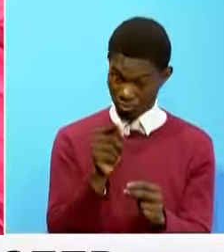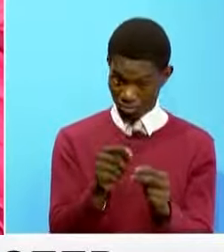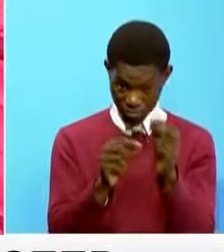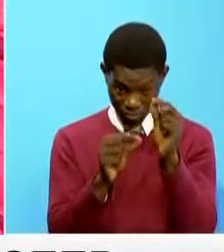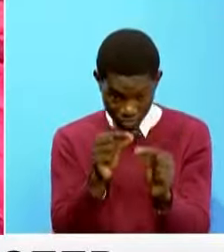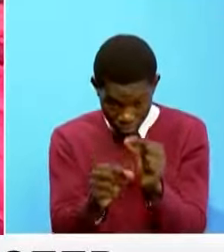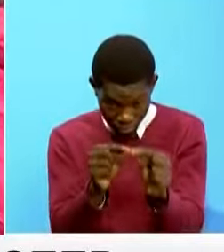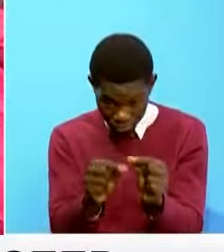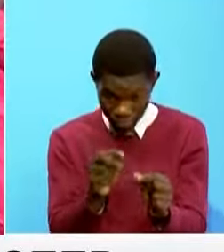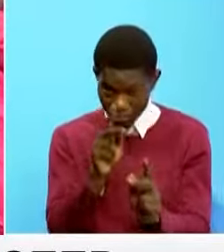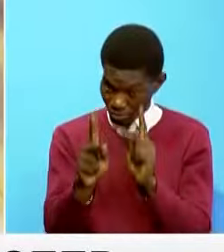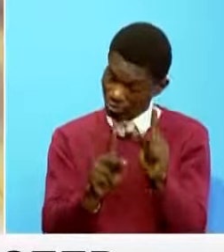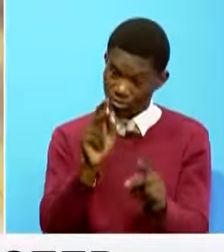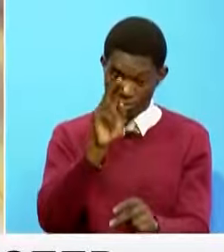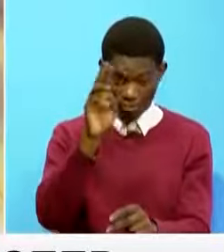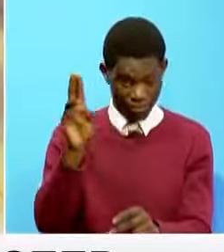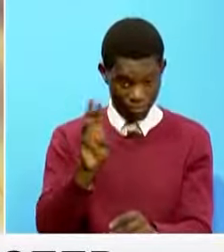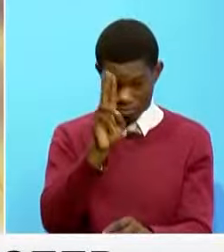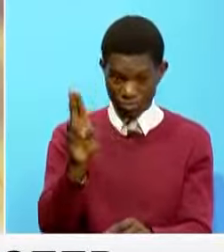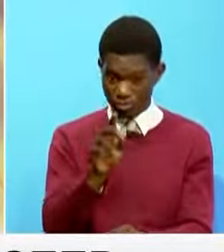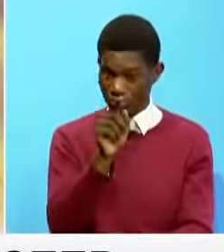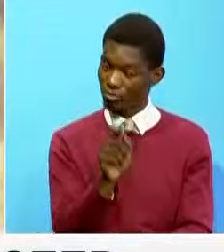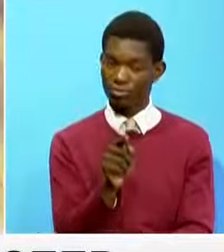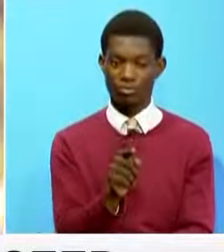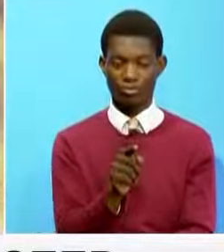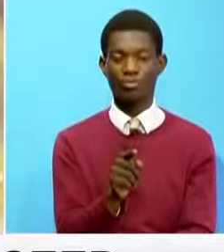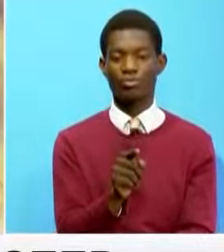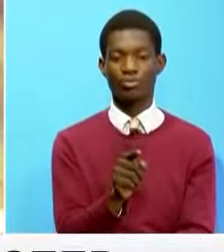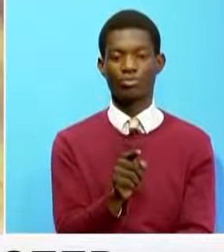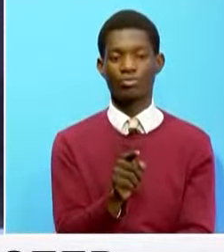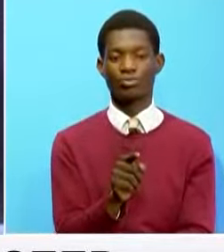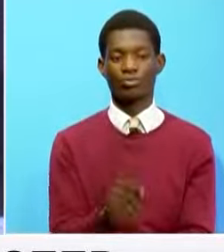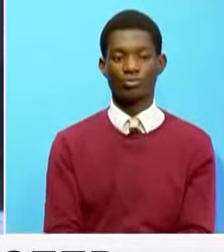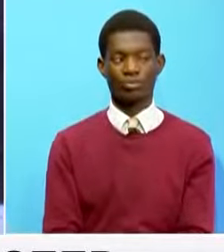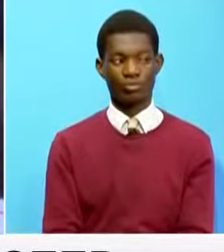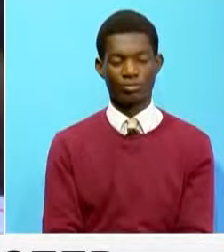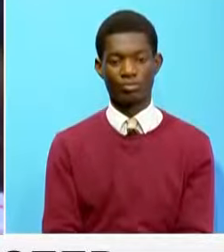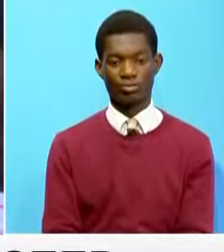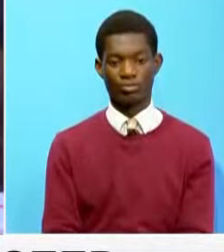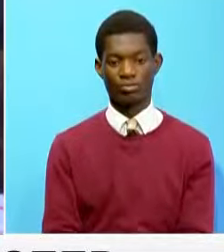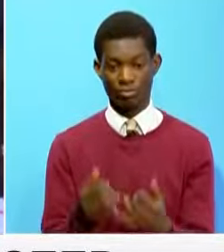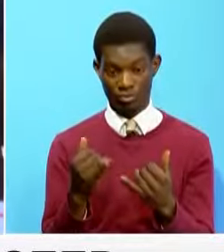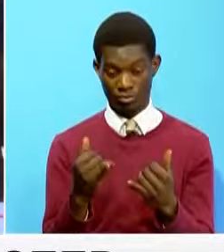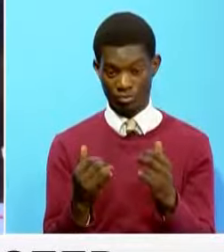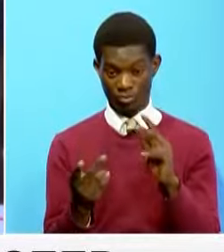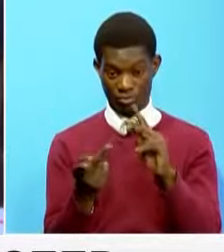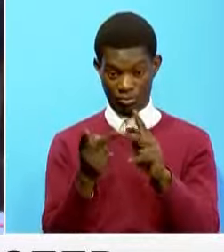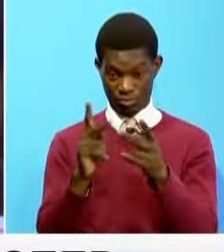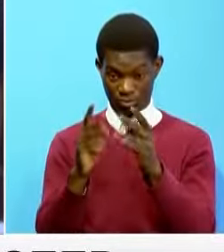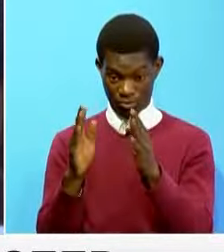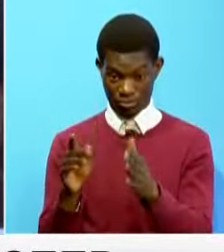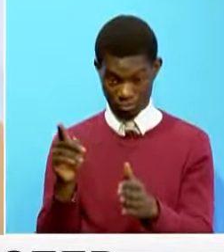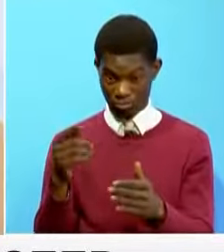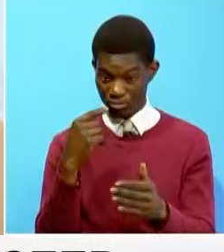utilize the irrigation facilities to the best of their ability. And the cooperating partners have pledged their